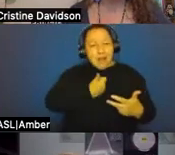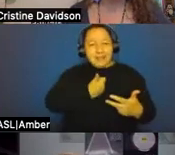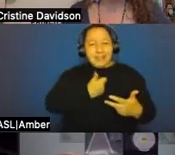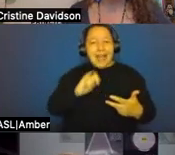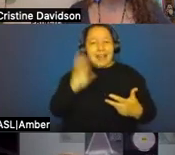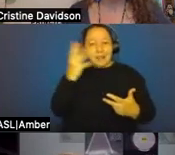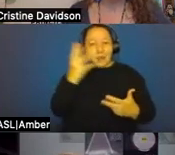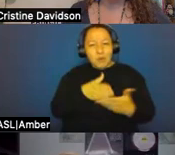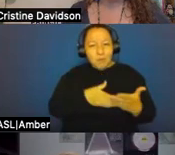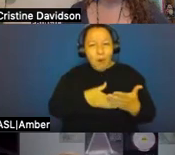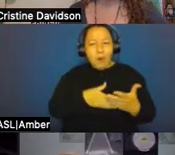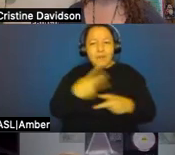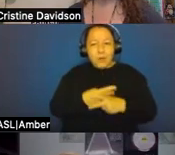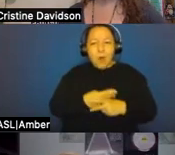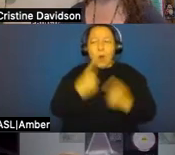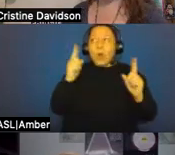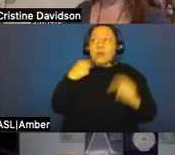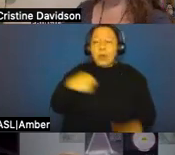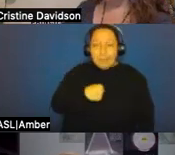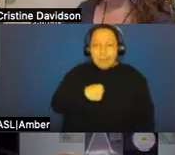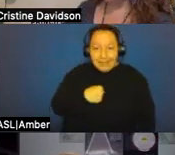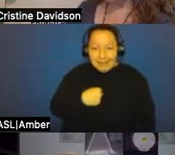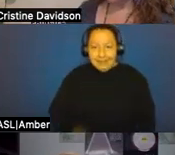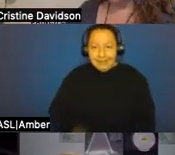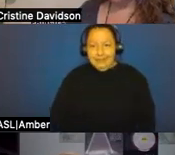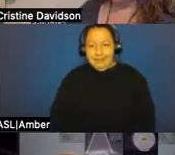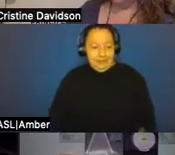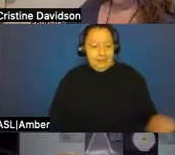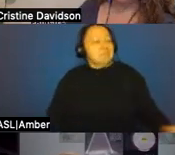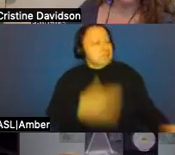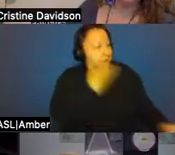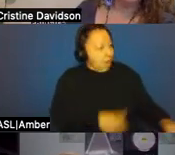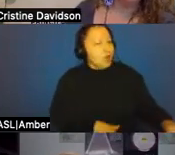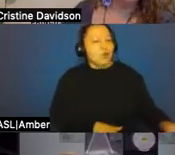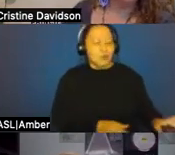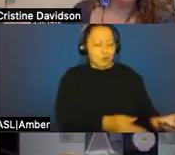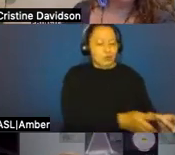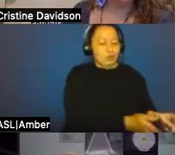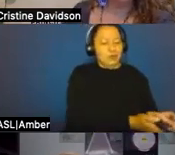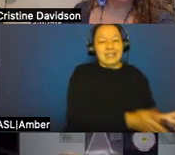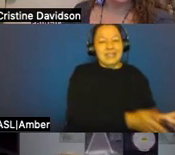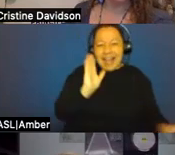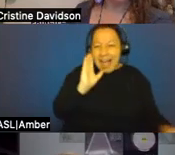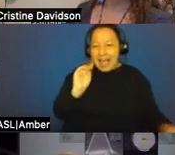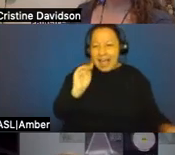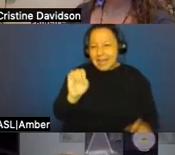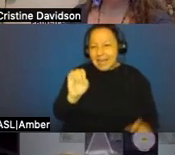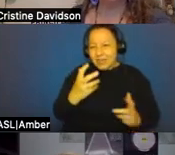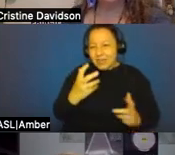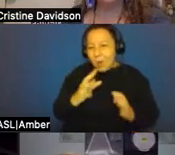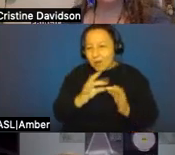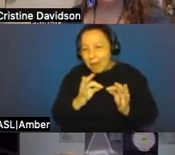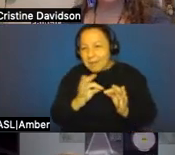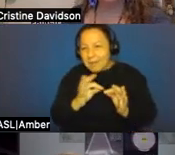works for you. Thank you. Hi, I'm Leslie. I kind of want to just chime in here.